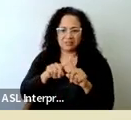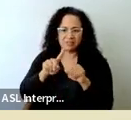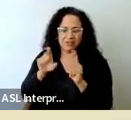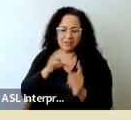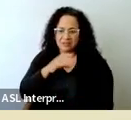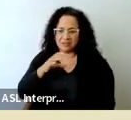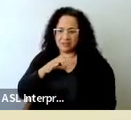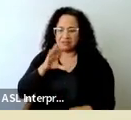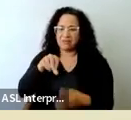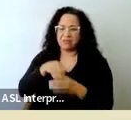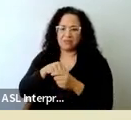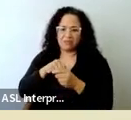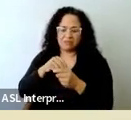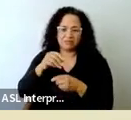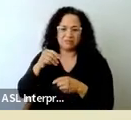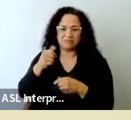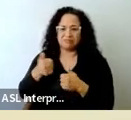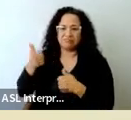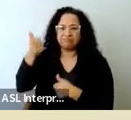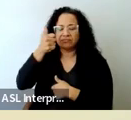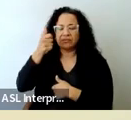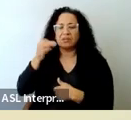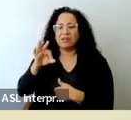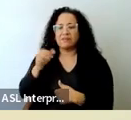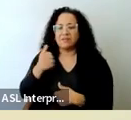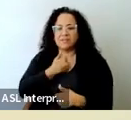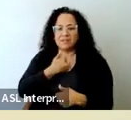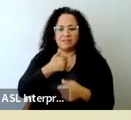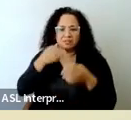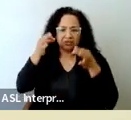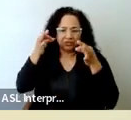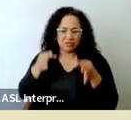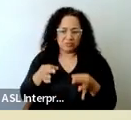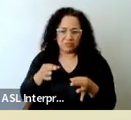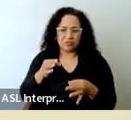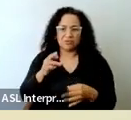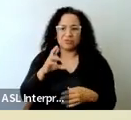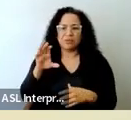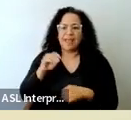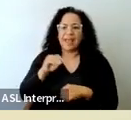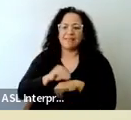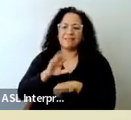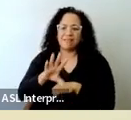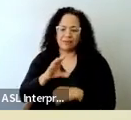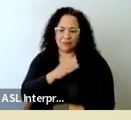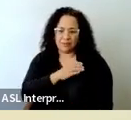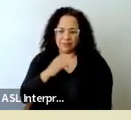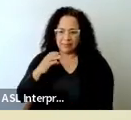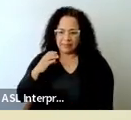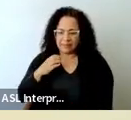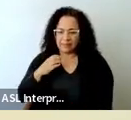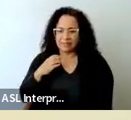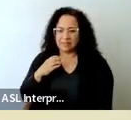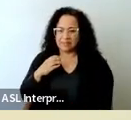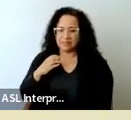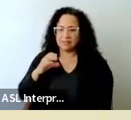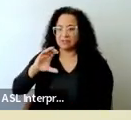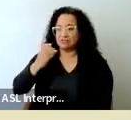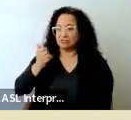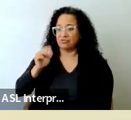the chair of Far Northern Regional Center's Self-Determination Advisory Committee.